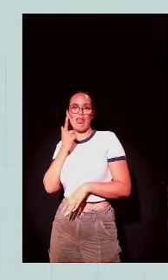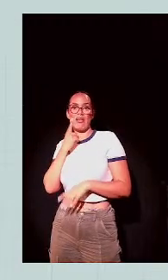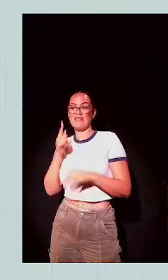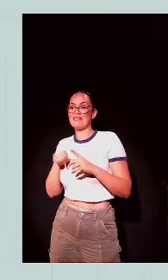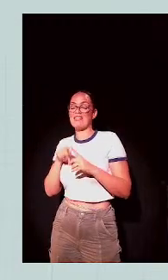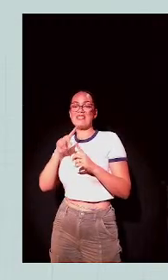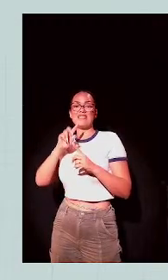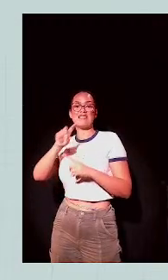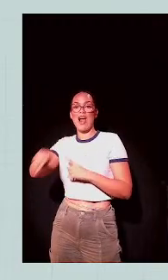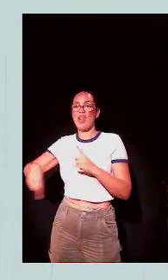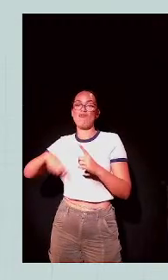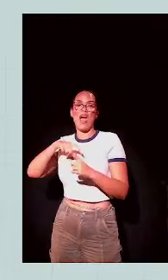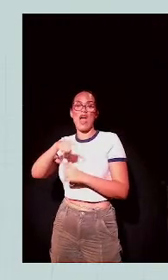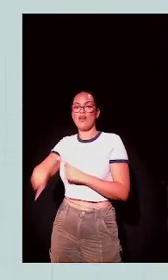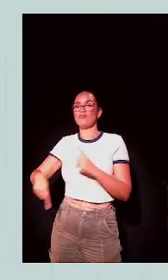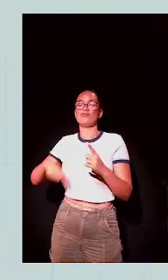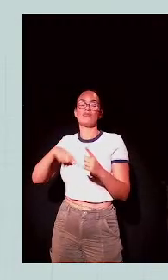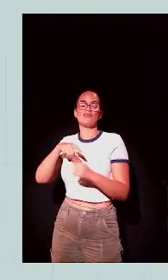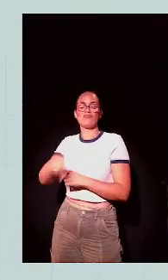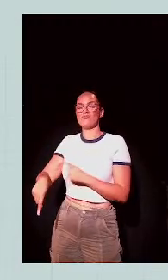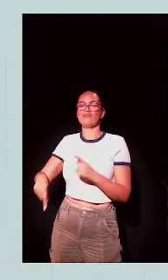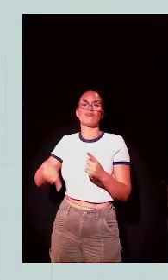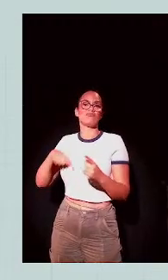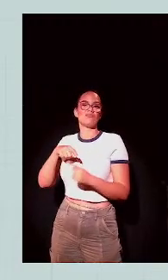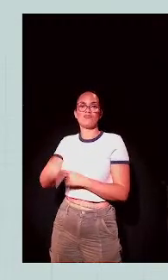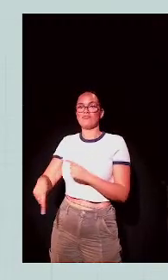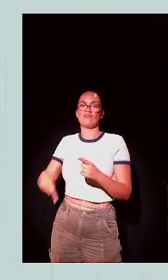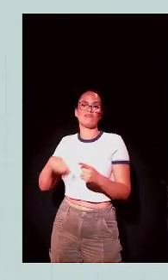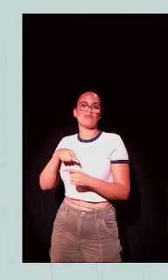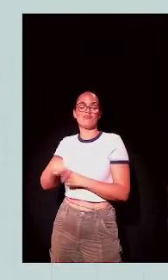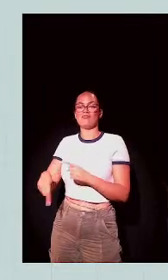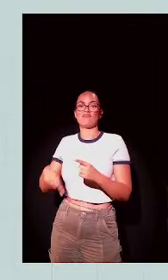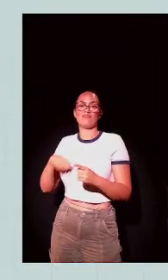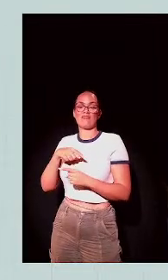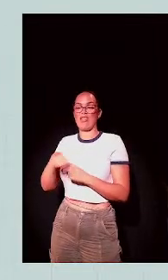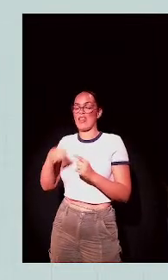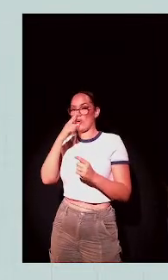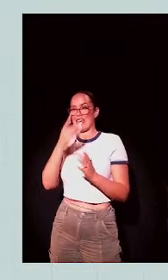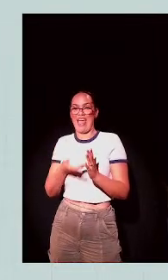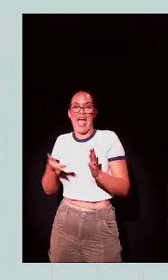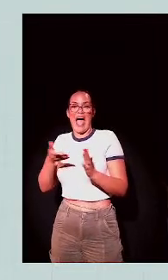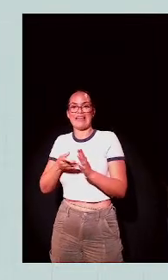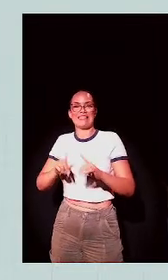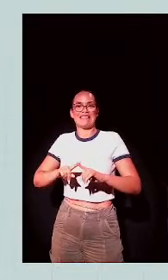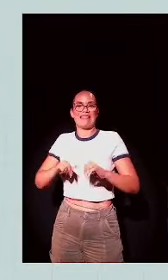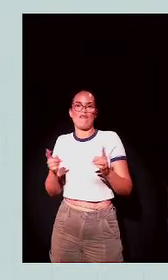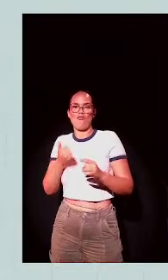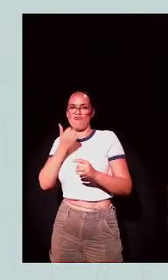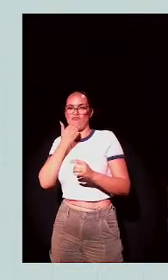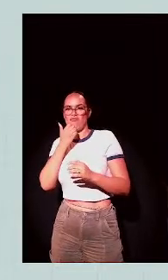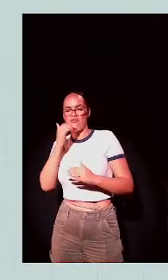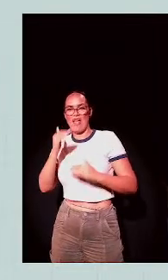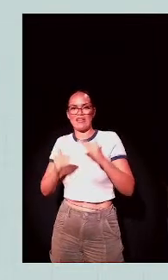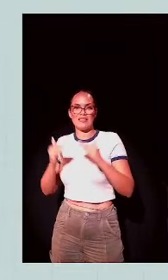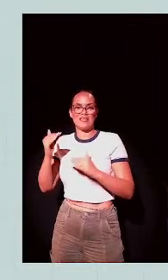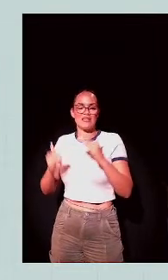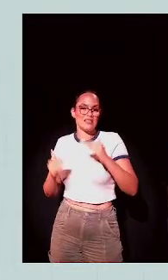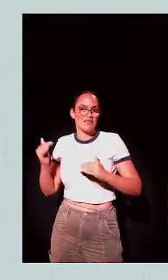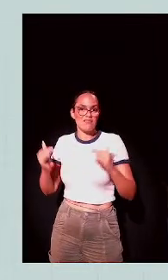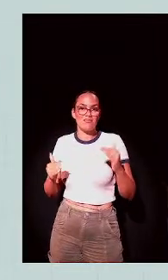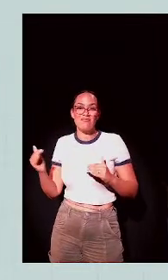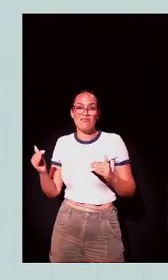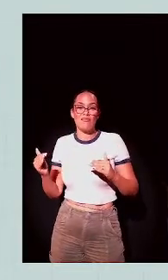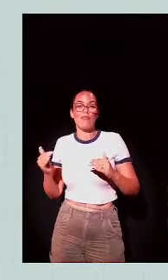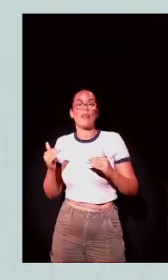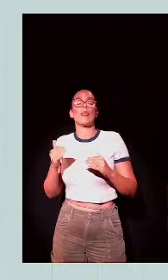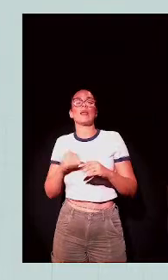round, clocked by one LFO. A second LFO is then added at a different rate, and it causes the pulses of the sequence